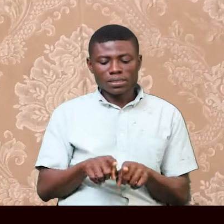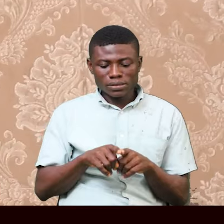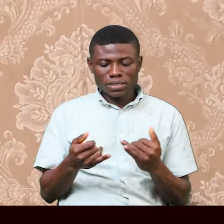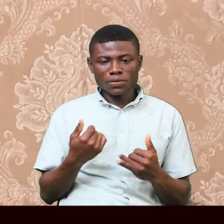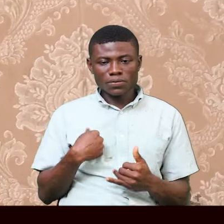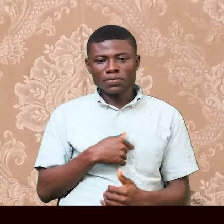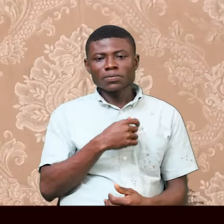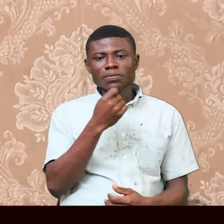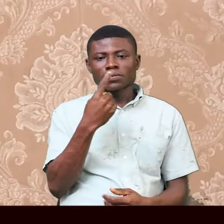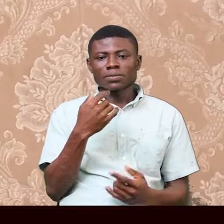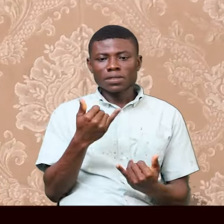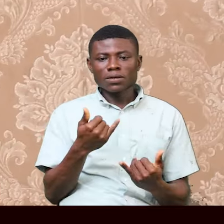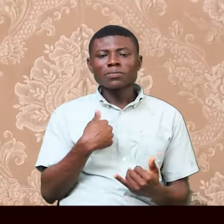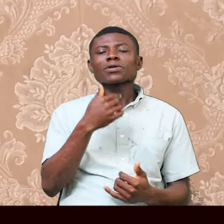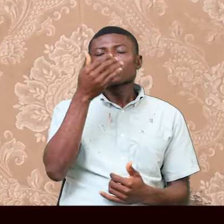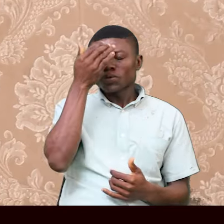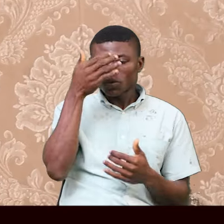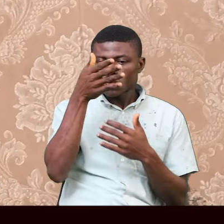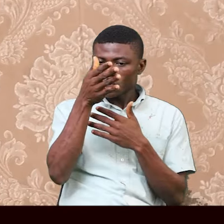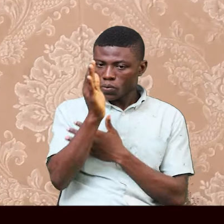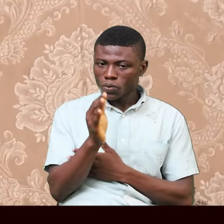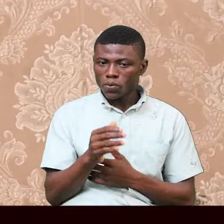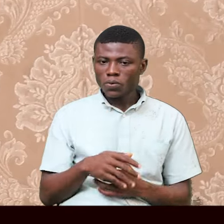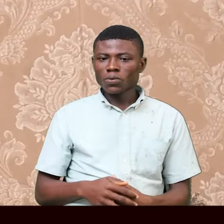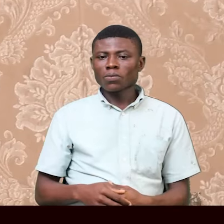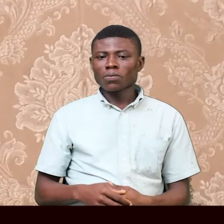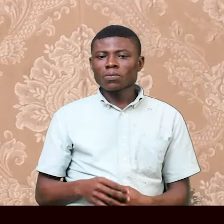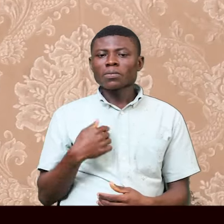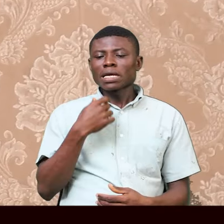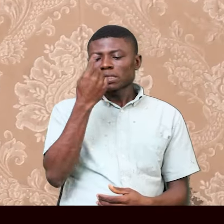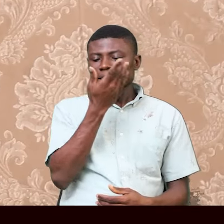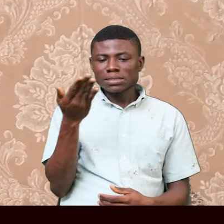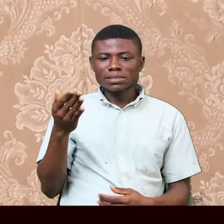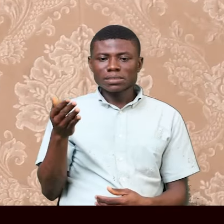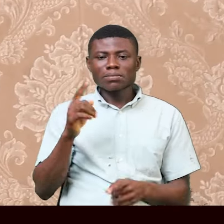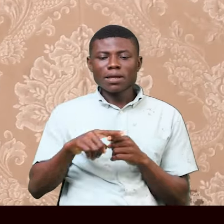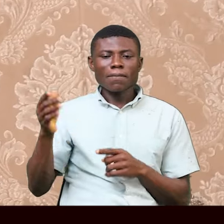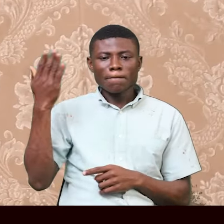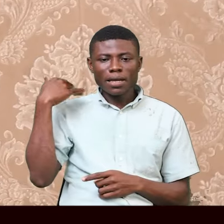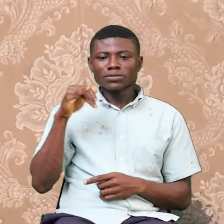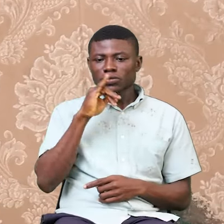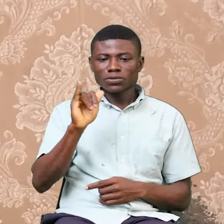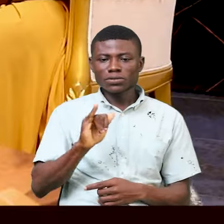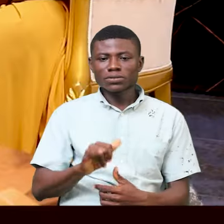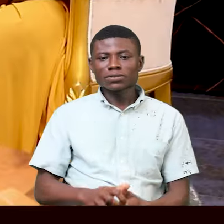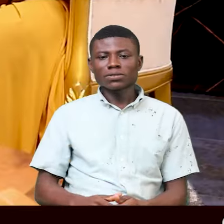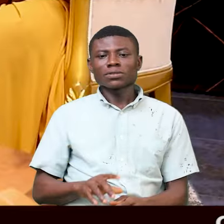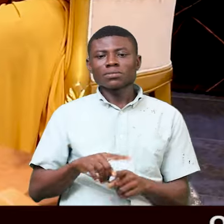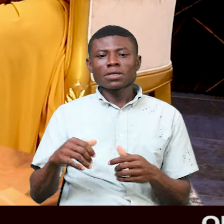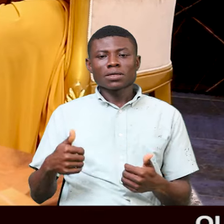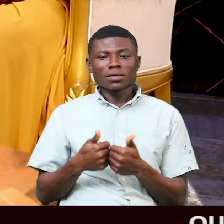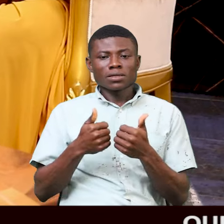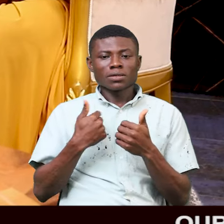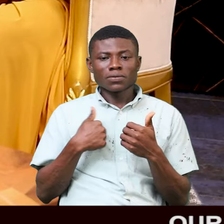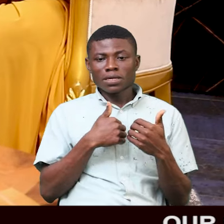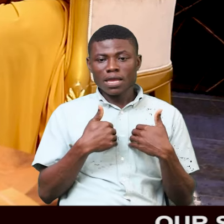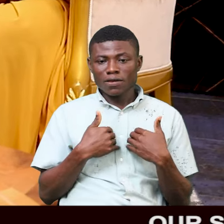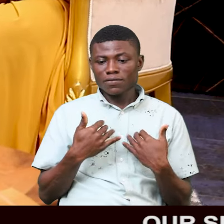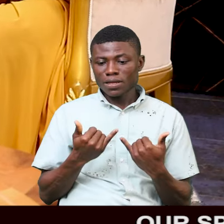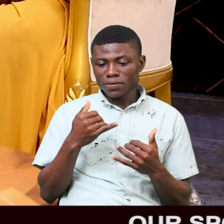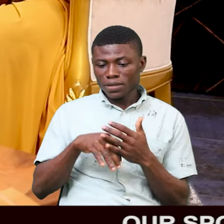ene, minim iradi anase minim eniamim. No. So, the challenges we are having in our